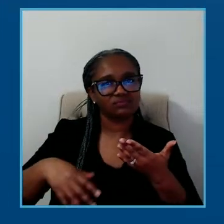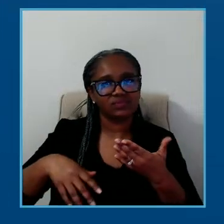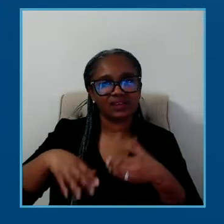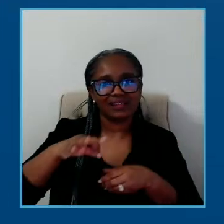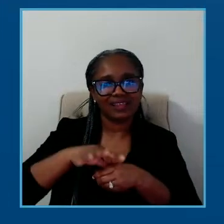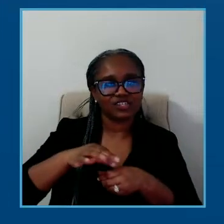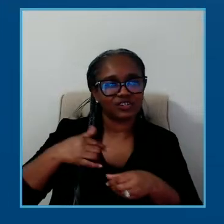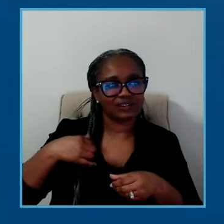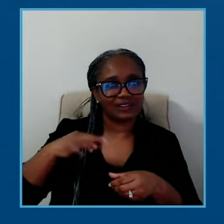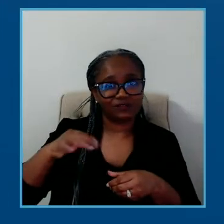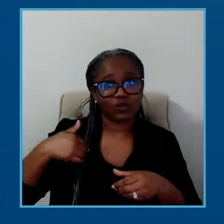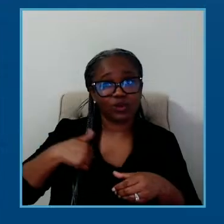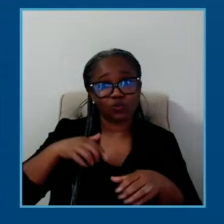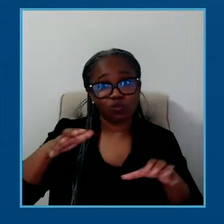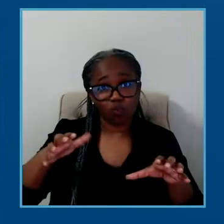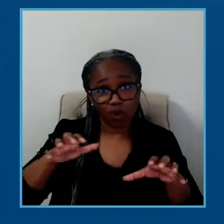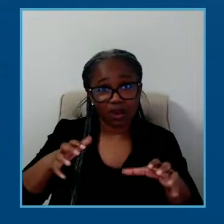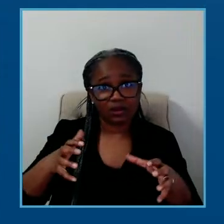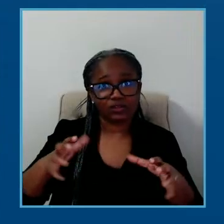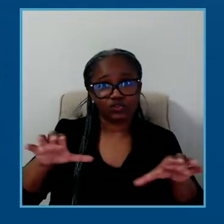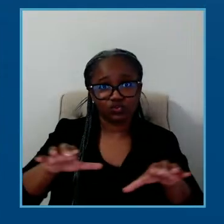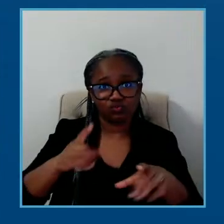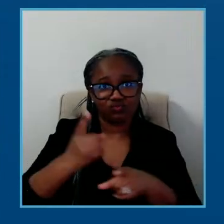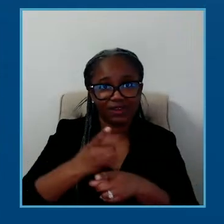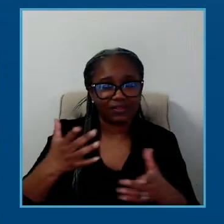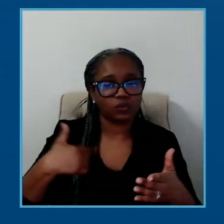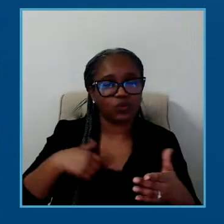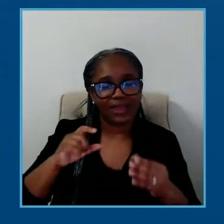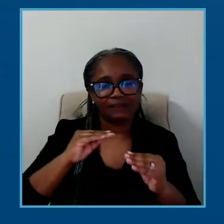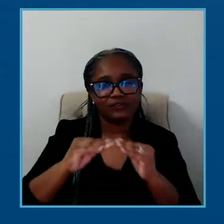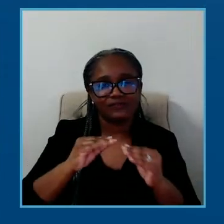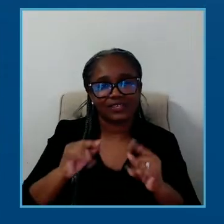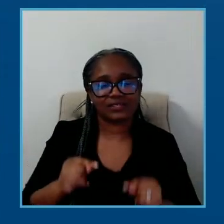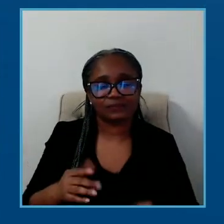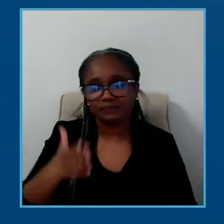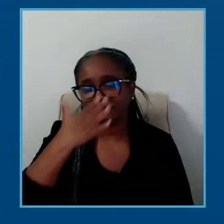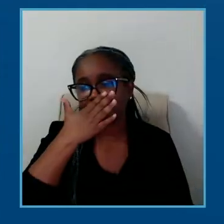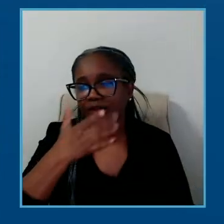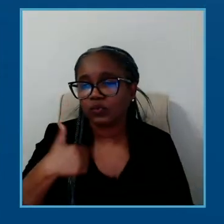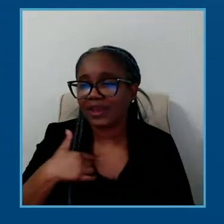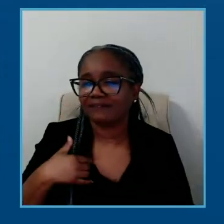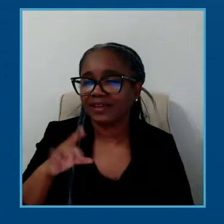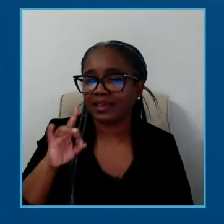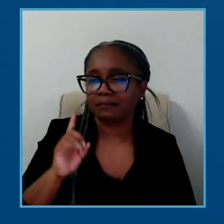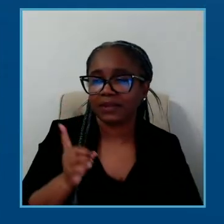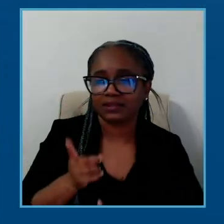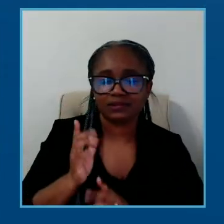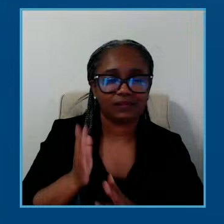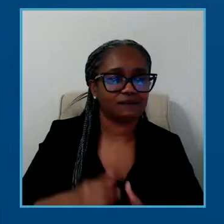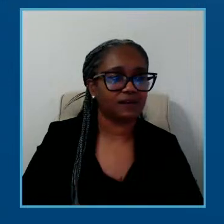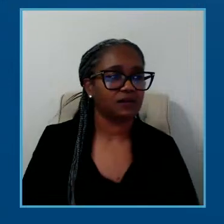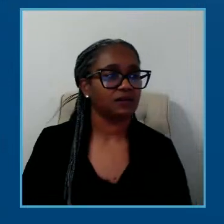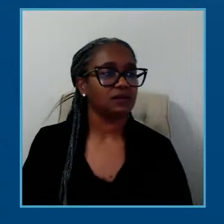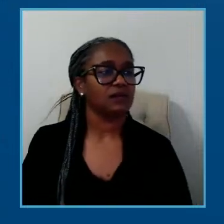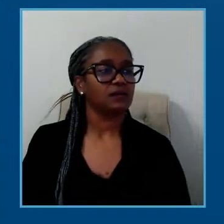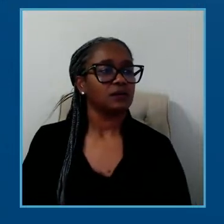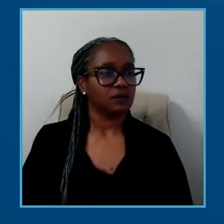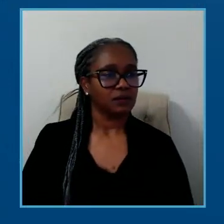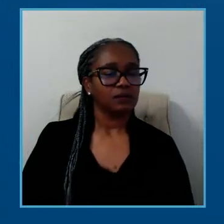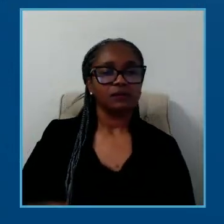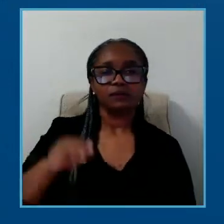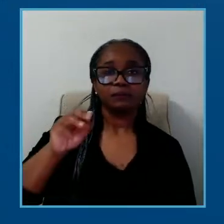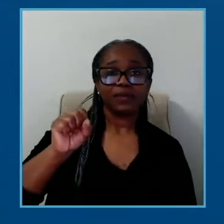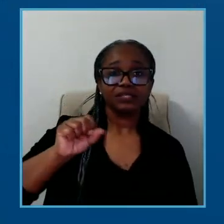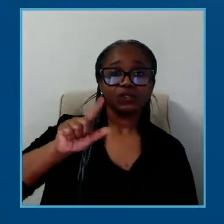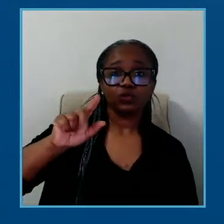this. Thank you. We got 8 minutes left. Ms. Lucas? Yes, hi, thank you so much. I just want to